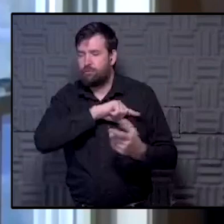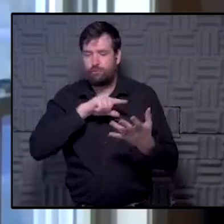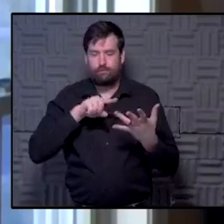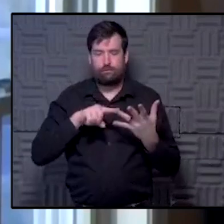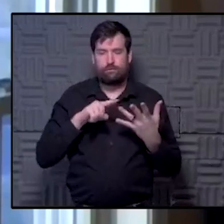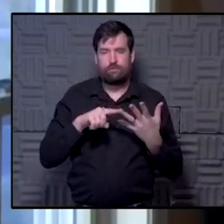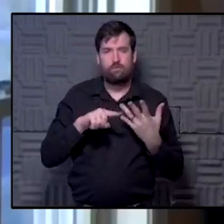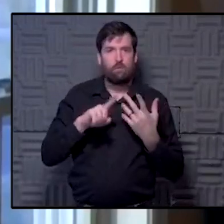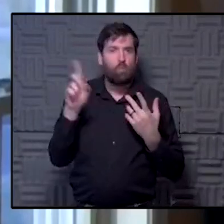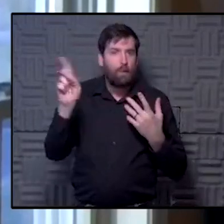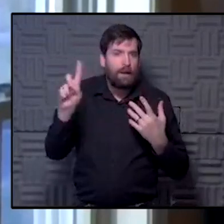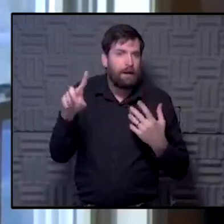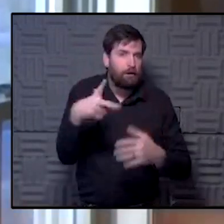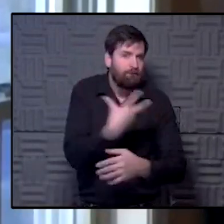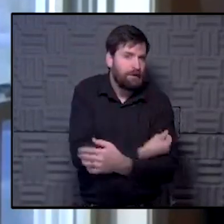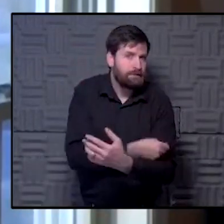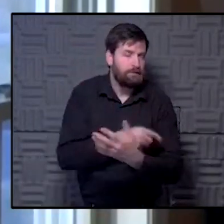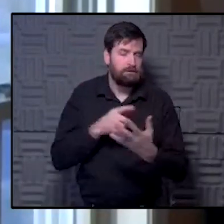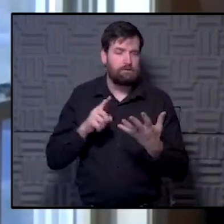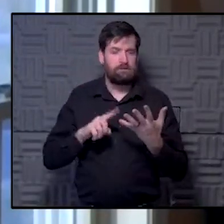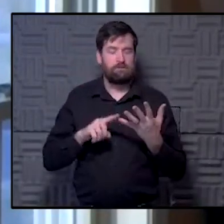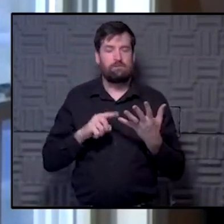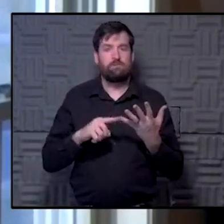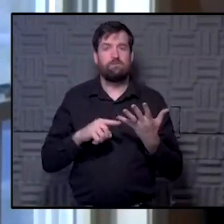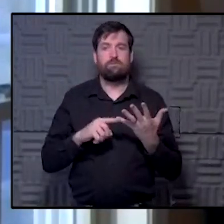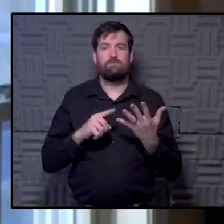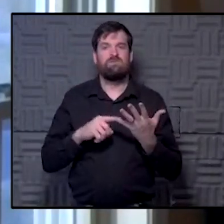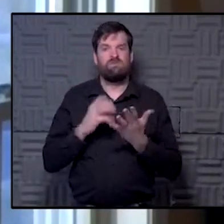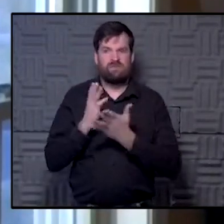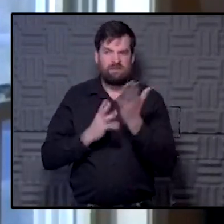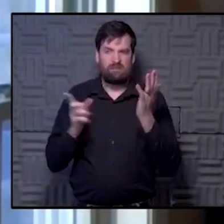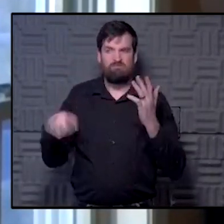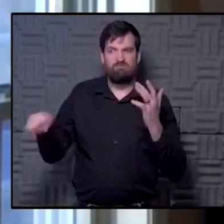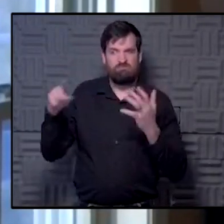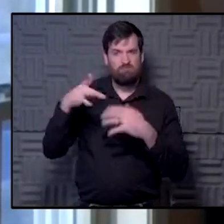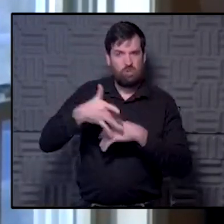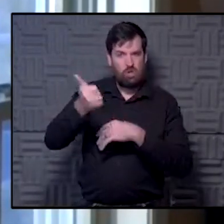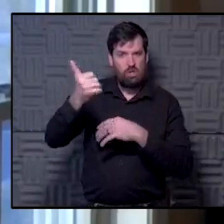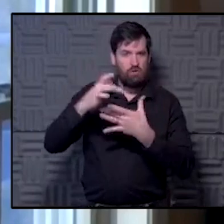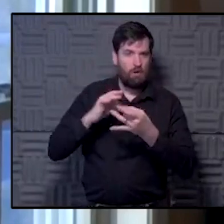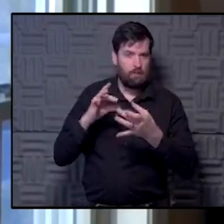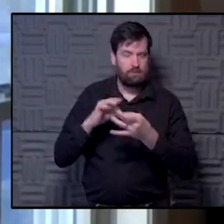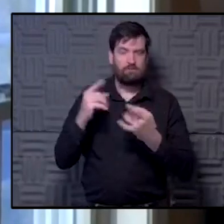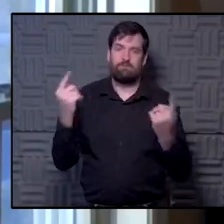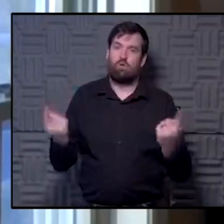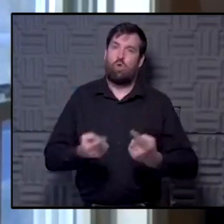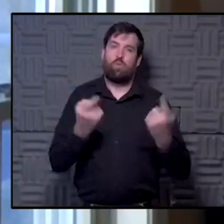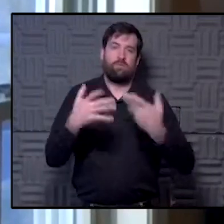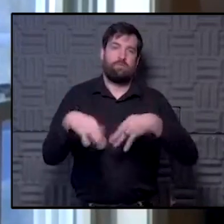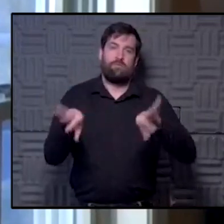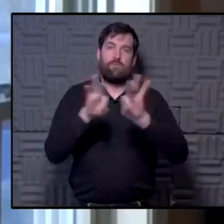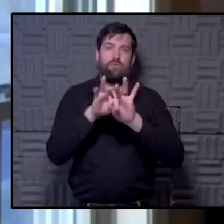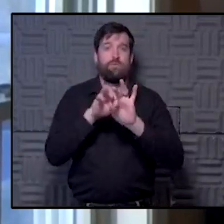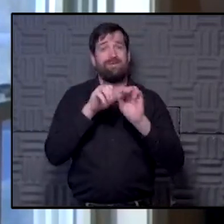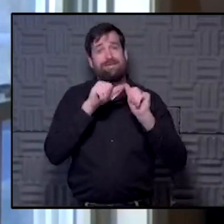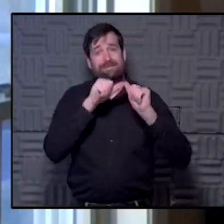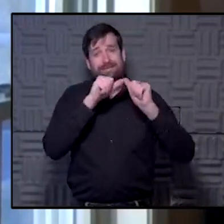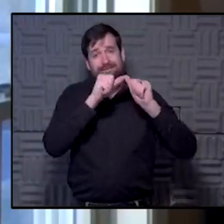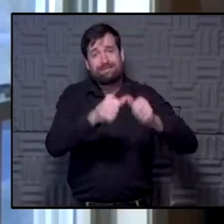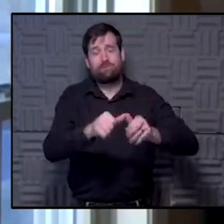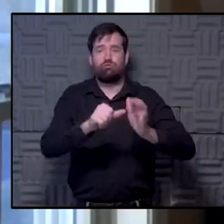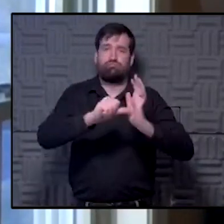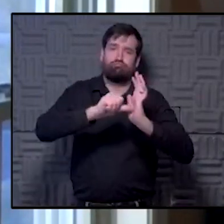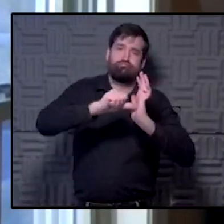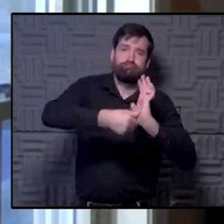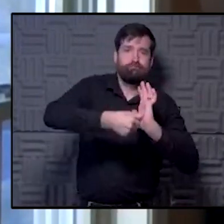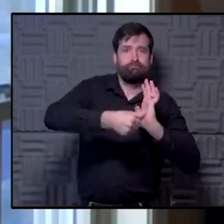is, where do you get it? And then kind of going back to some comments you guys made earlier, I think it's always important to continue to emphasize the